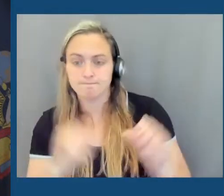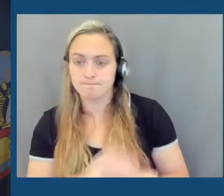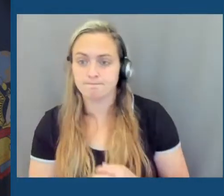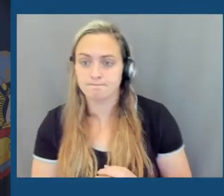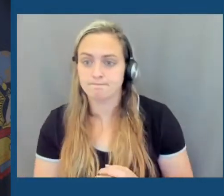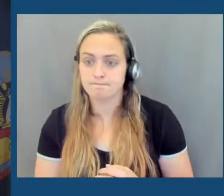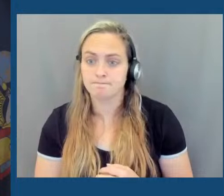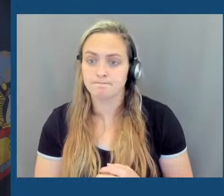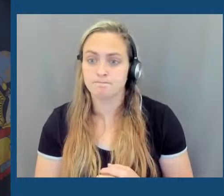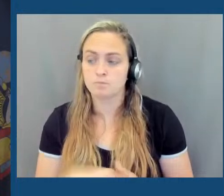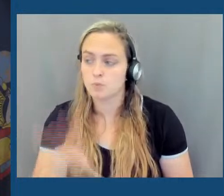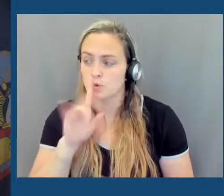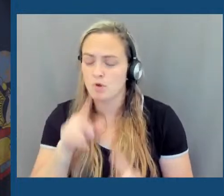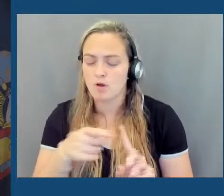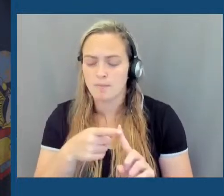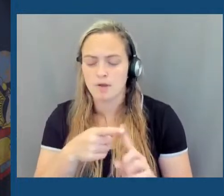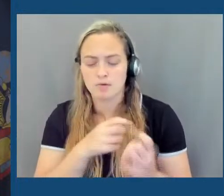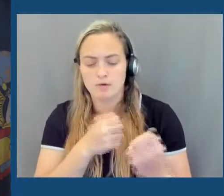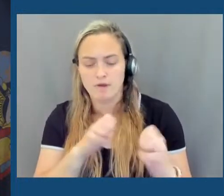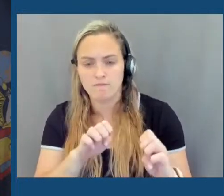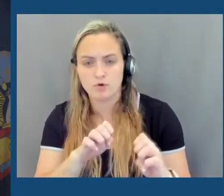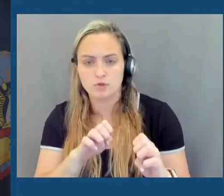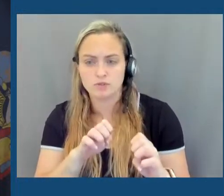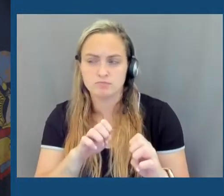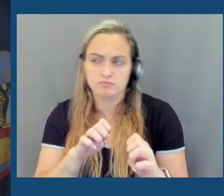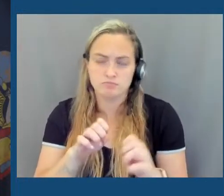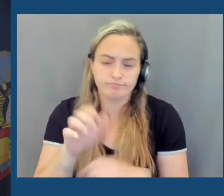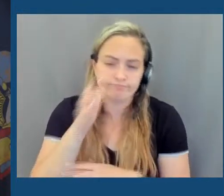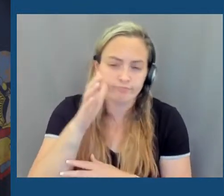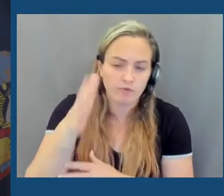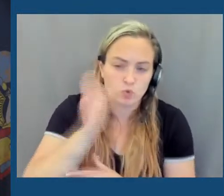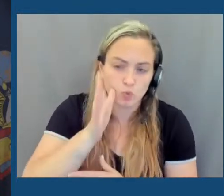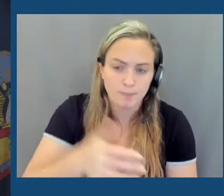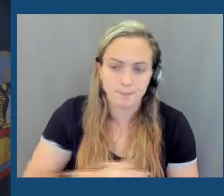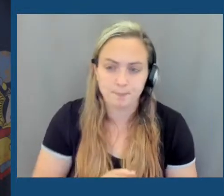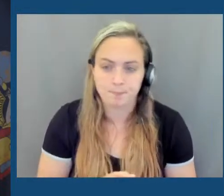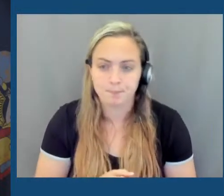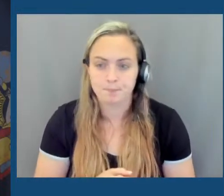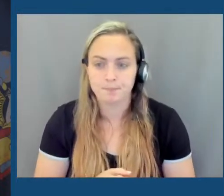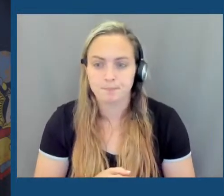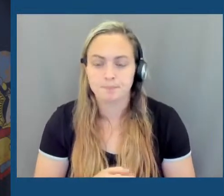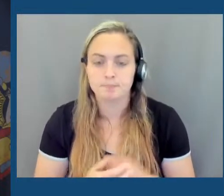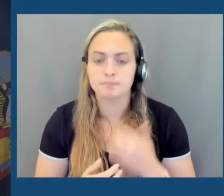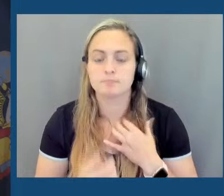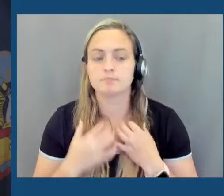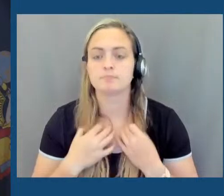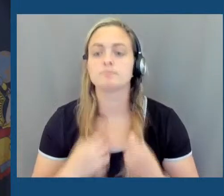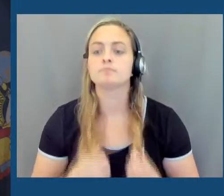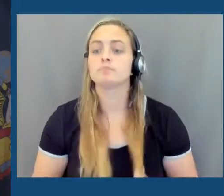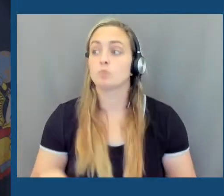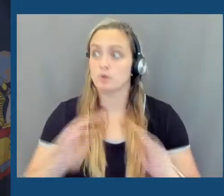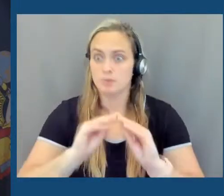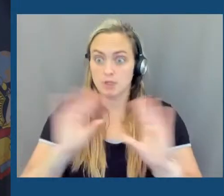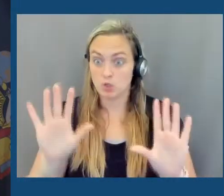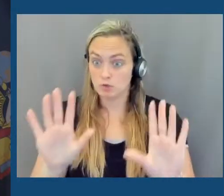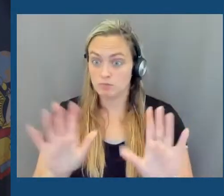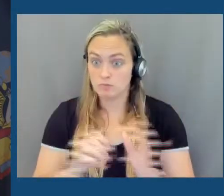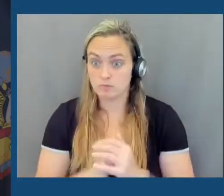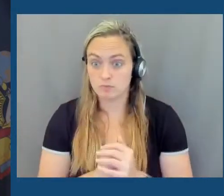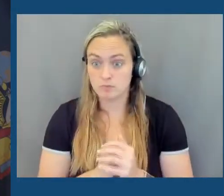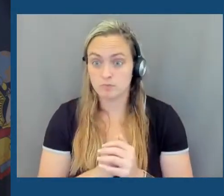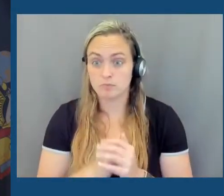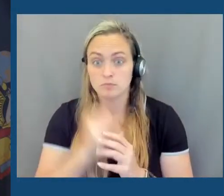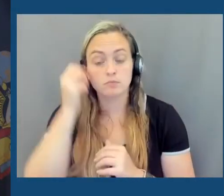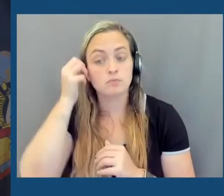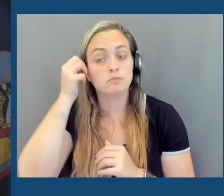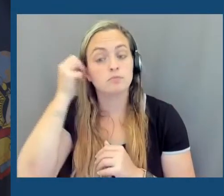We'll talk about these efforts at an event in the near future. I also want to be very clear. We will